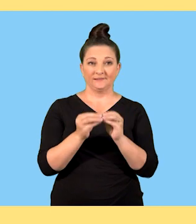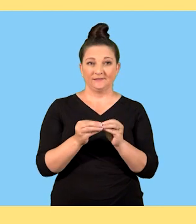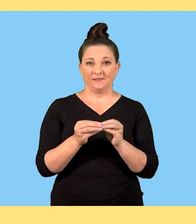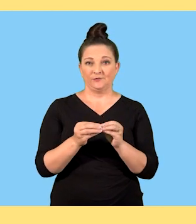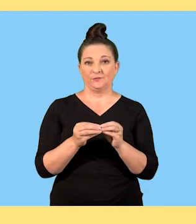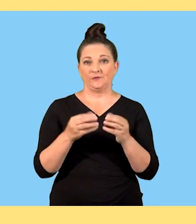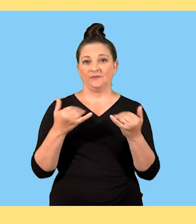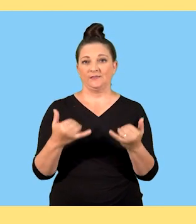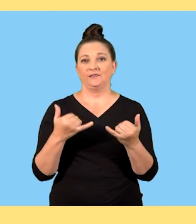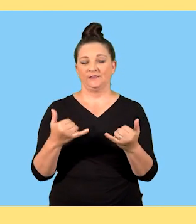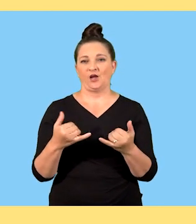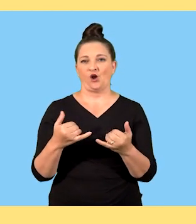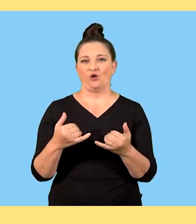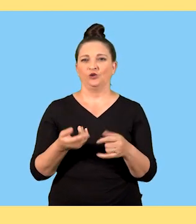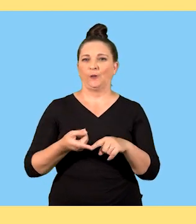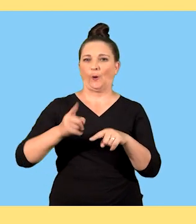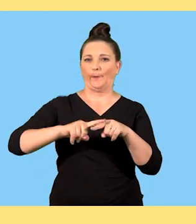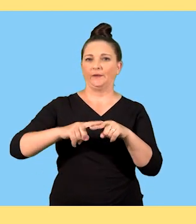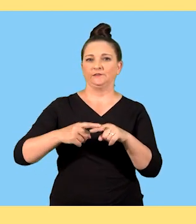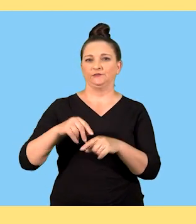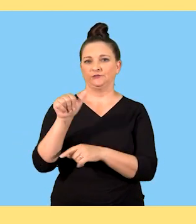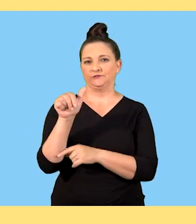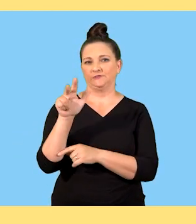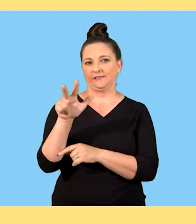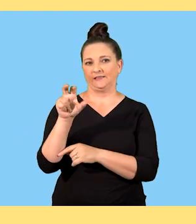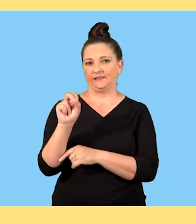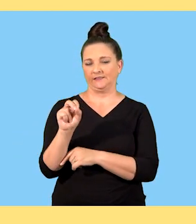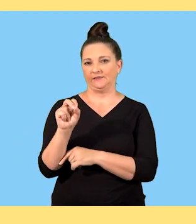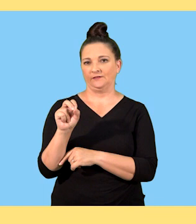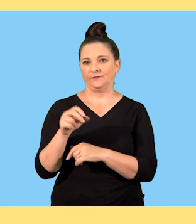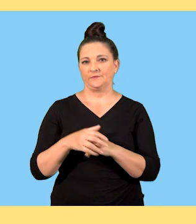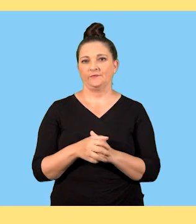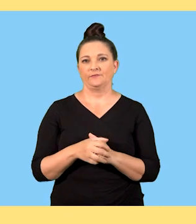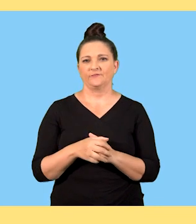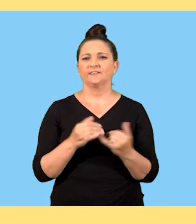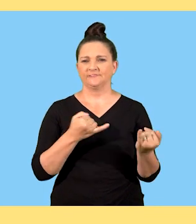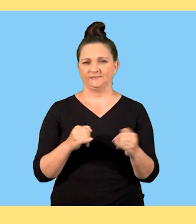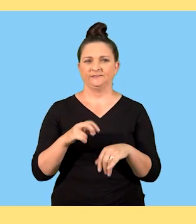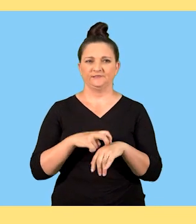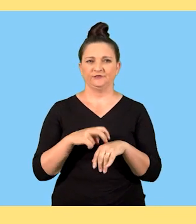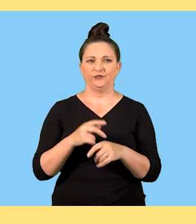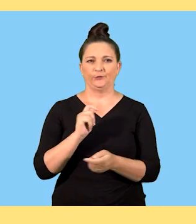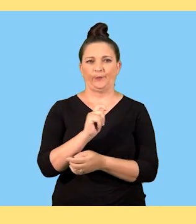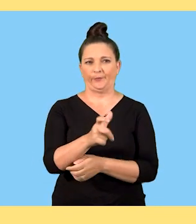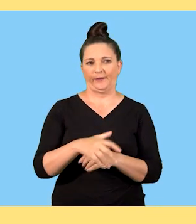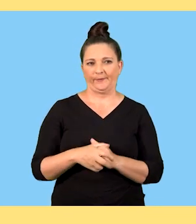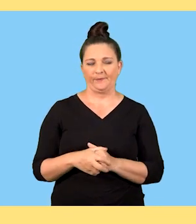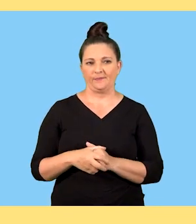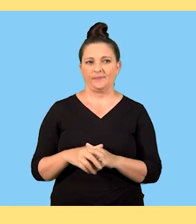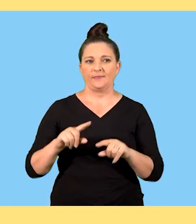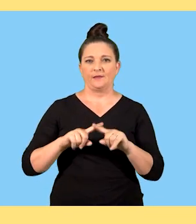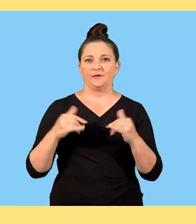The fifth adjustment reads, commission income of 680 is still due to